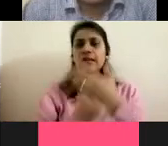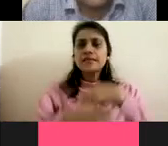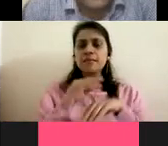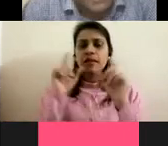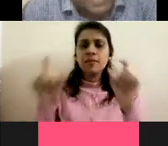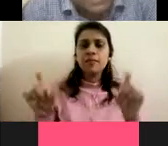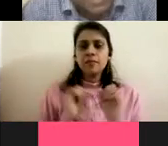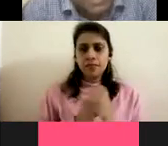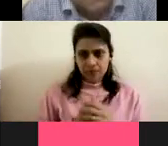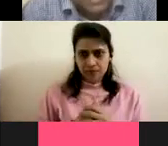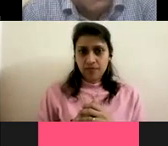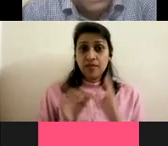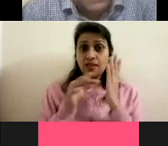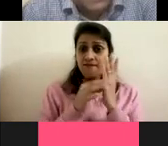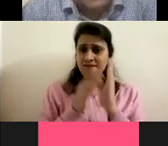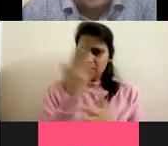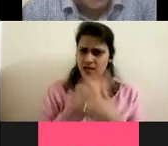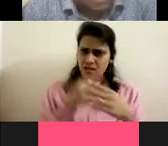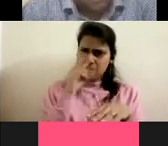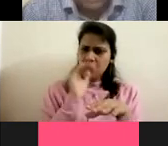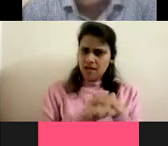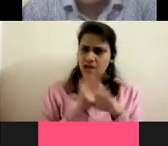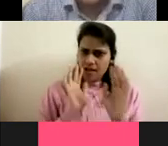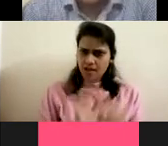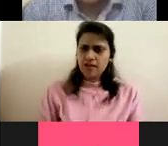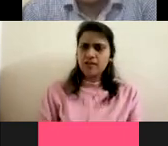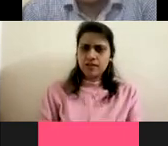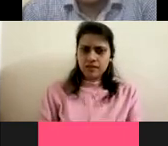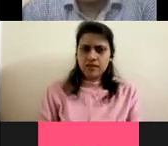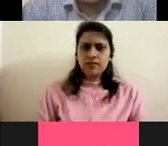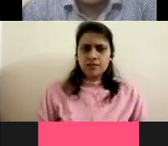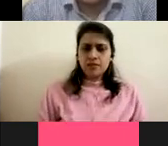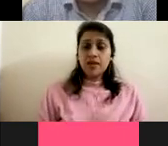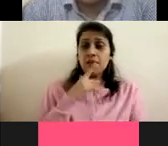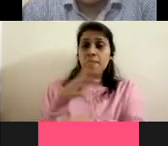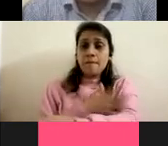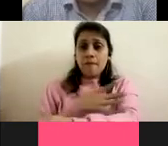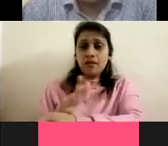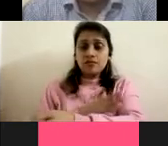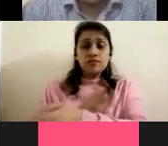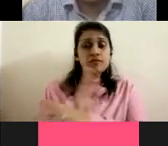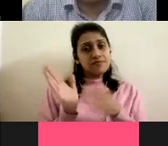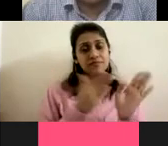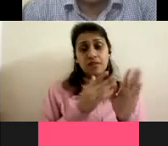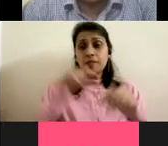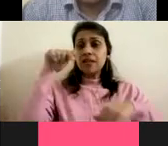In case of physical disability, can we say that? Blood disorders, perfect, Amit. Physical disability. Physical